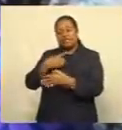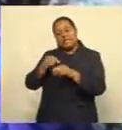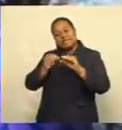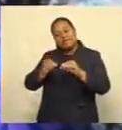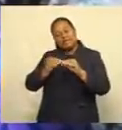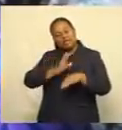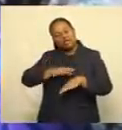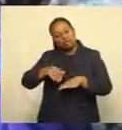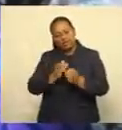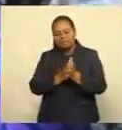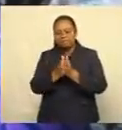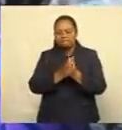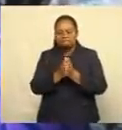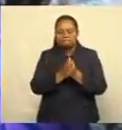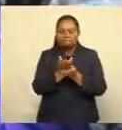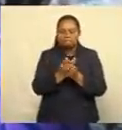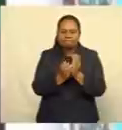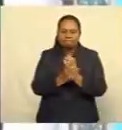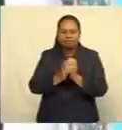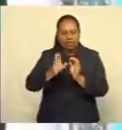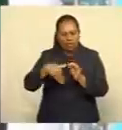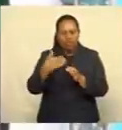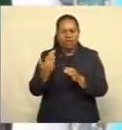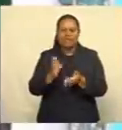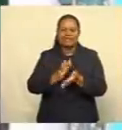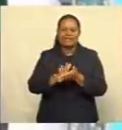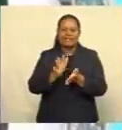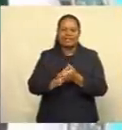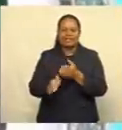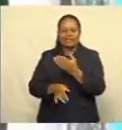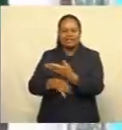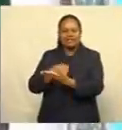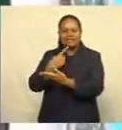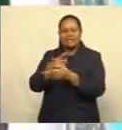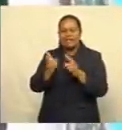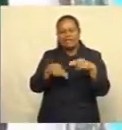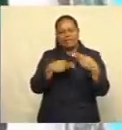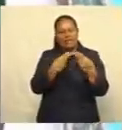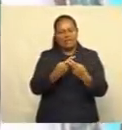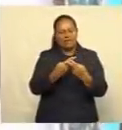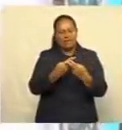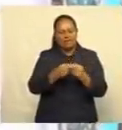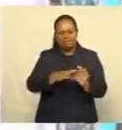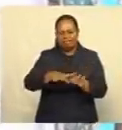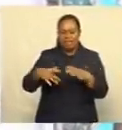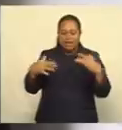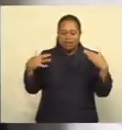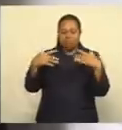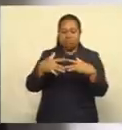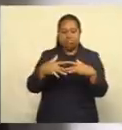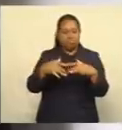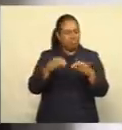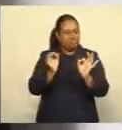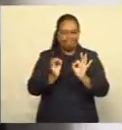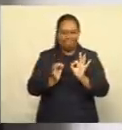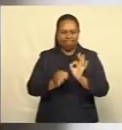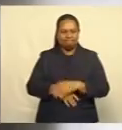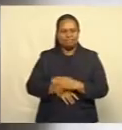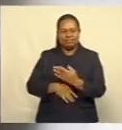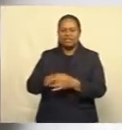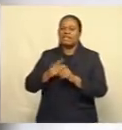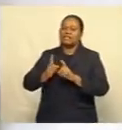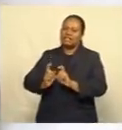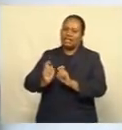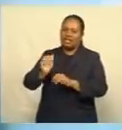and keep their hands clean. My family and I, we're avoiding any form of social gathering. Staying at home and not going to